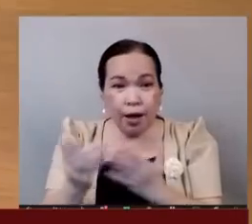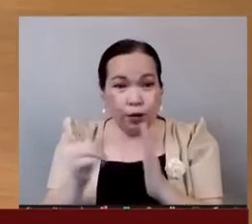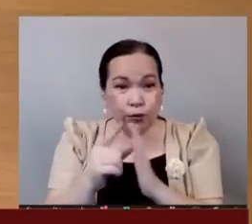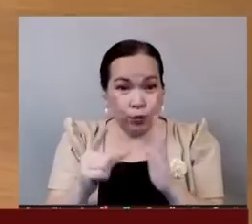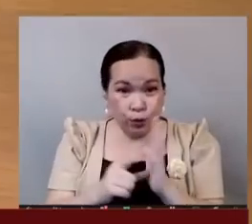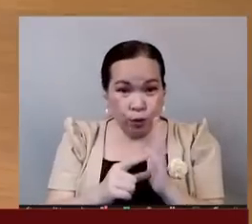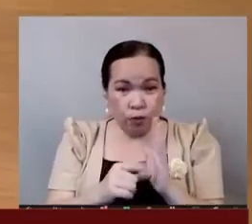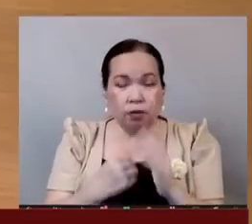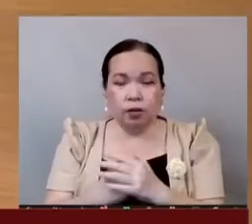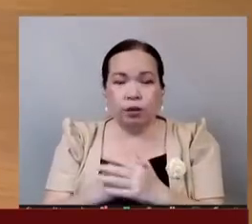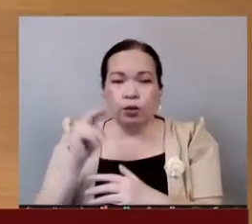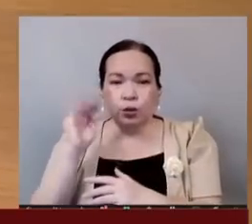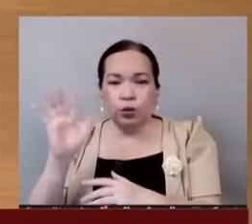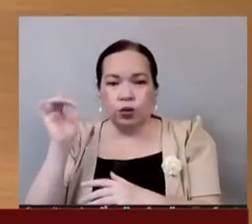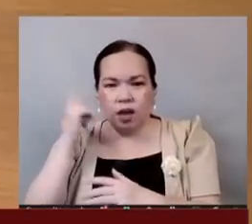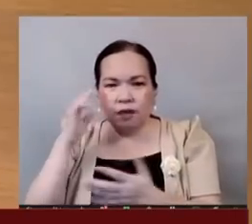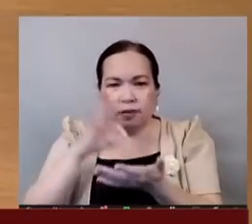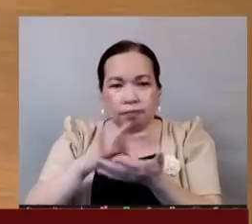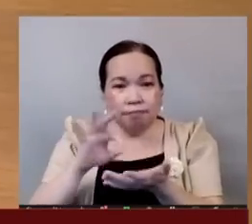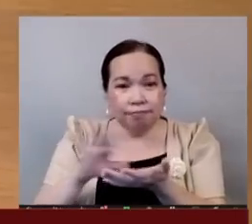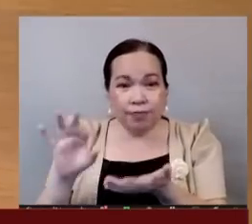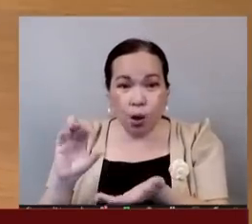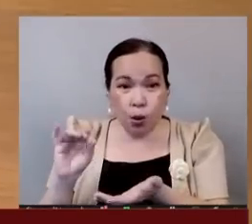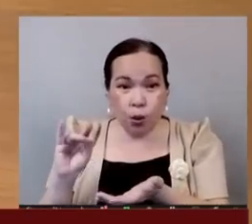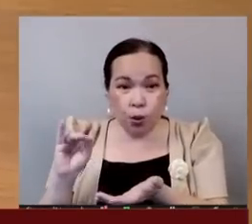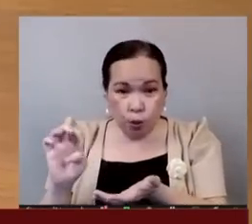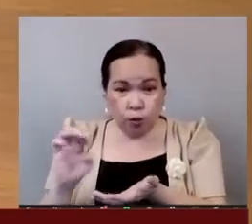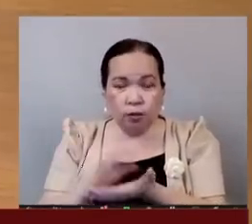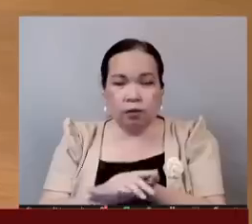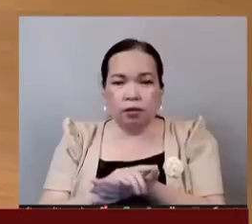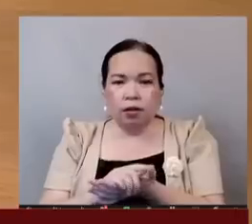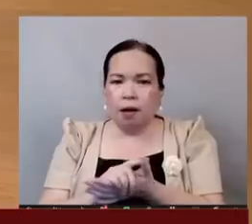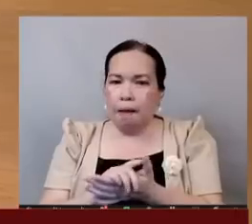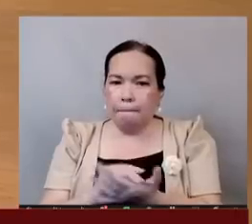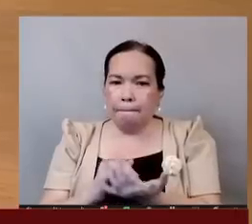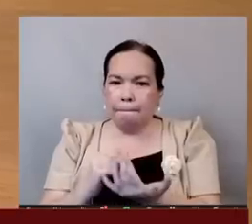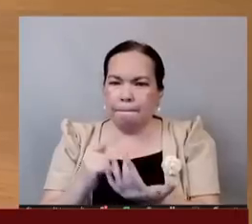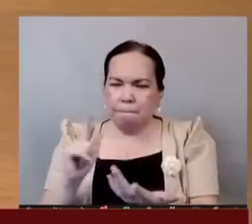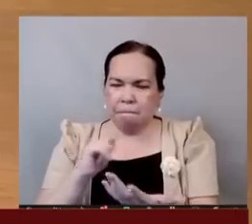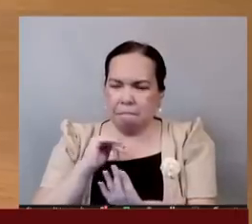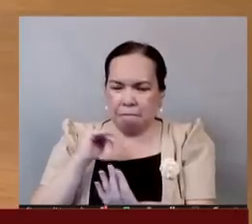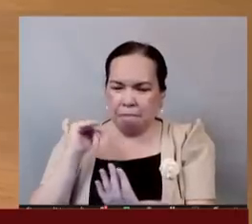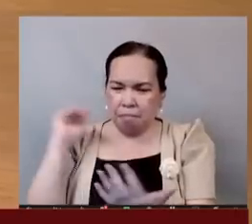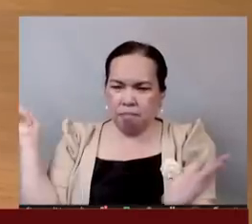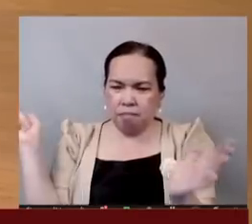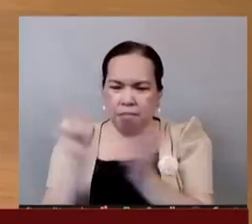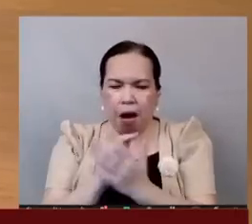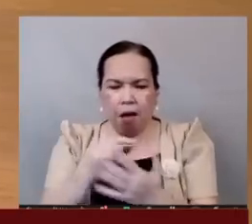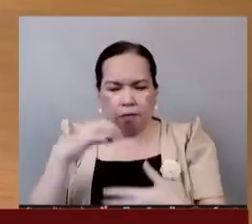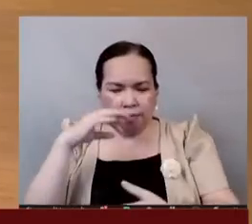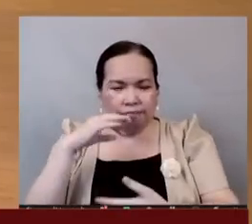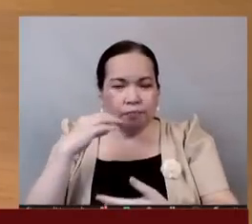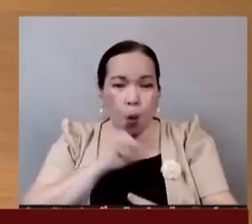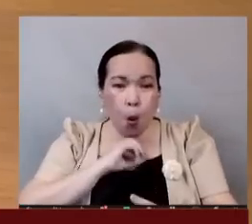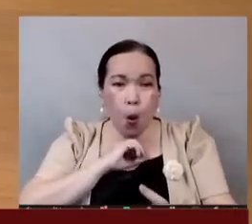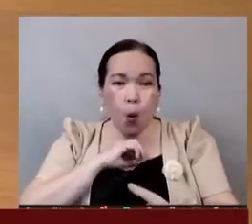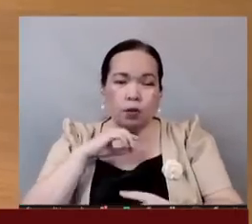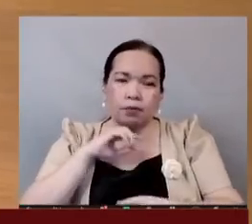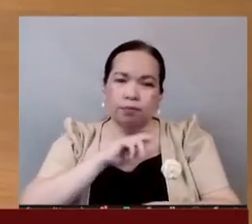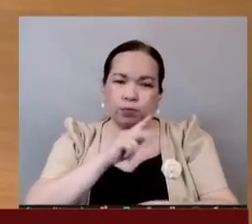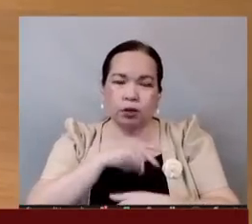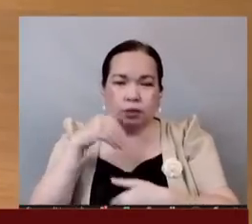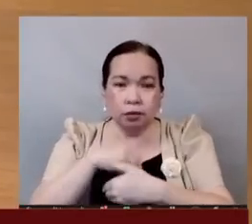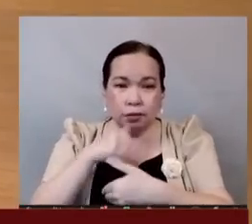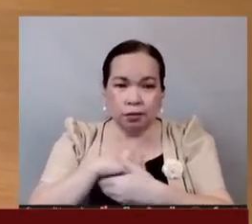new government auditing code, anti-financial account scamming, Tatak Pinoy law, the blue economy